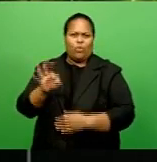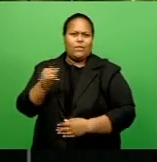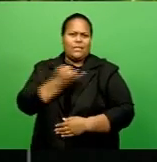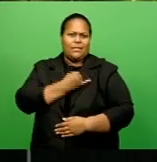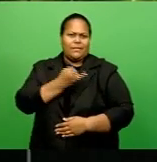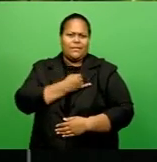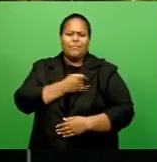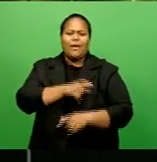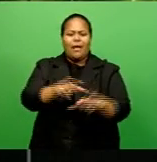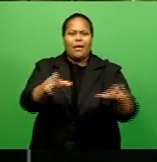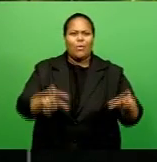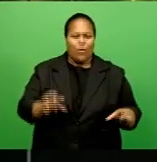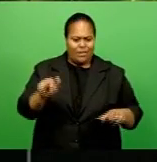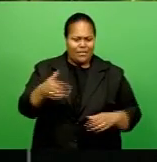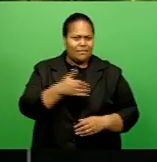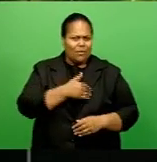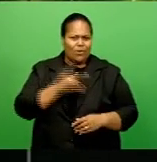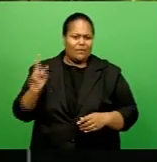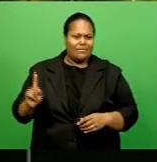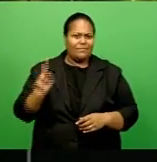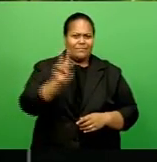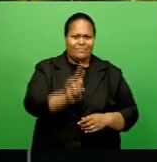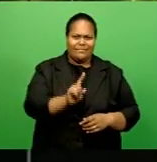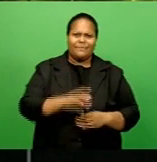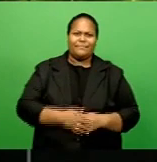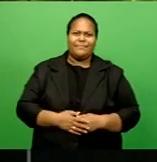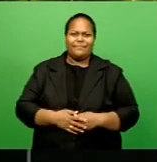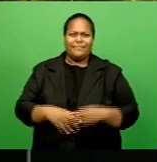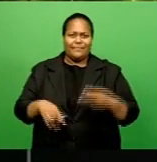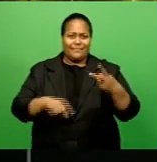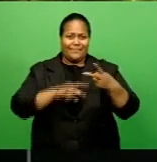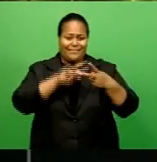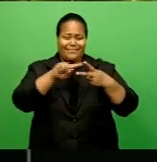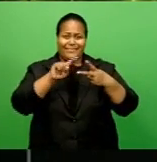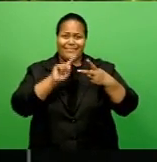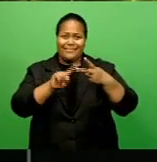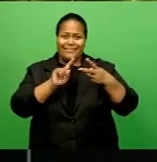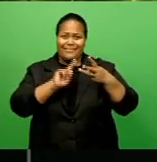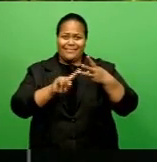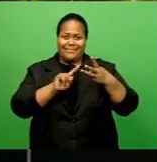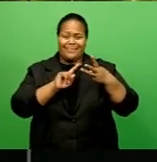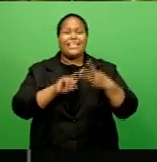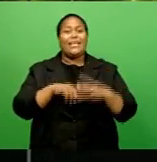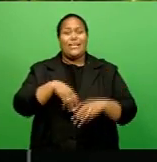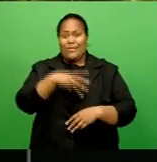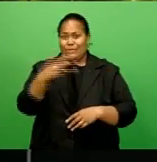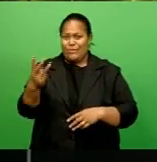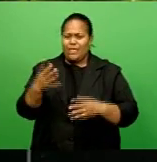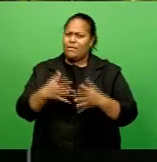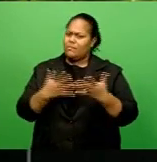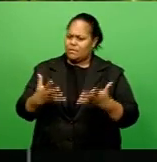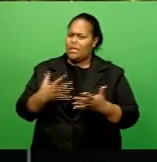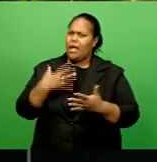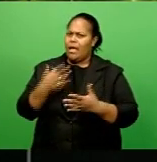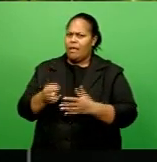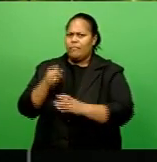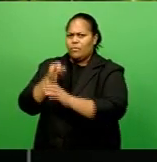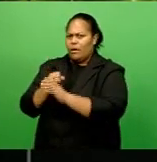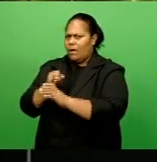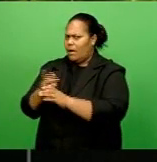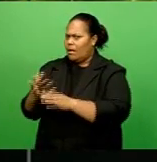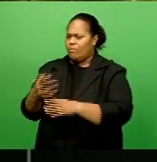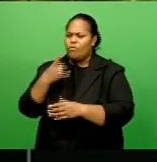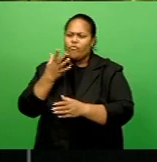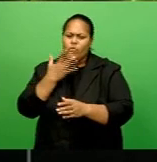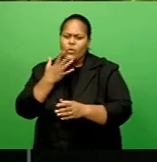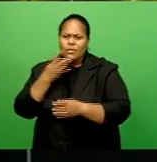Suva Magistrates Court this morning. Andilitiang Yonimbaravi, Simone Rasova and Salote Randrondo are charged with giving false information to a